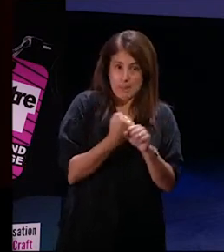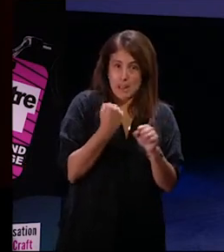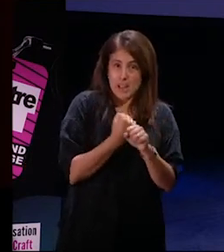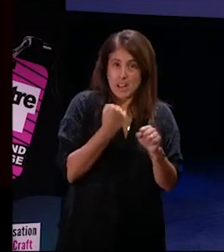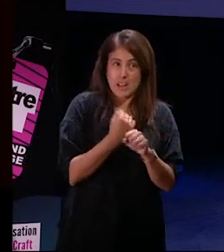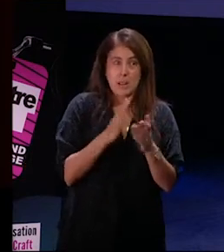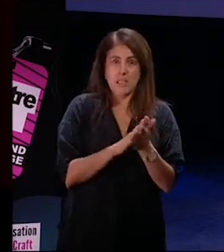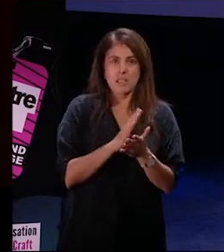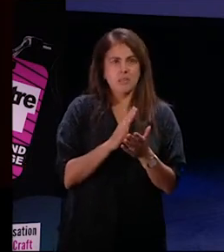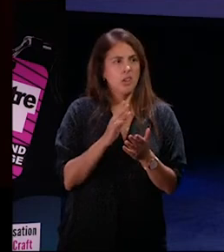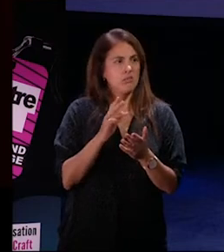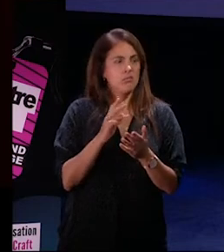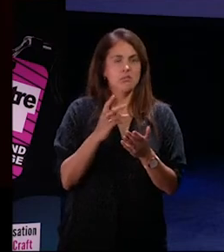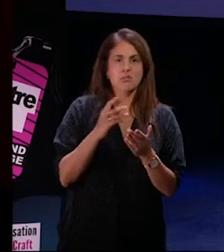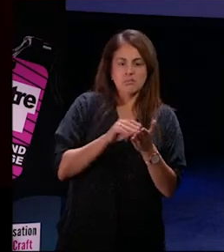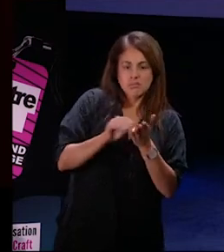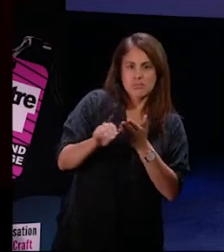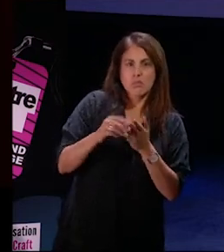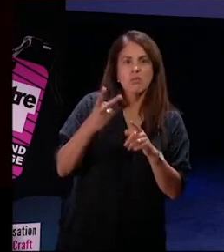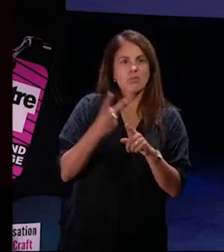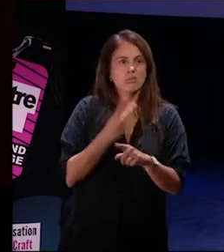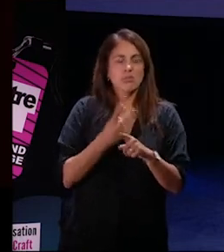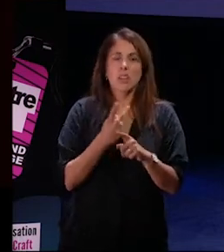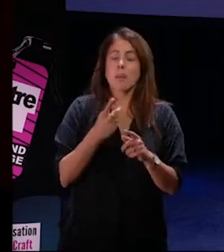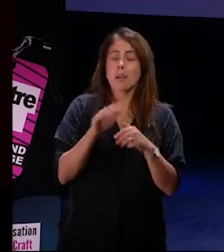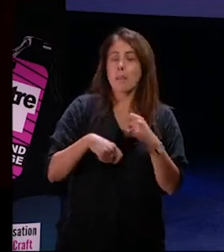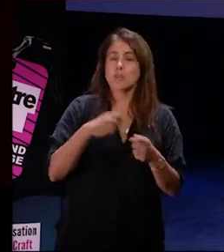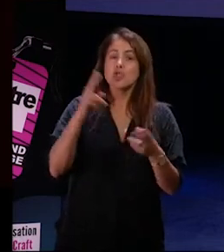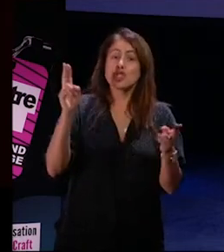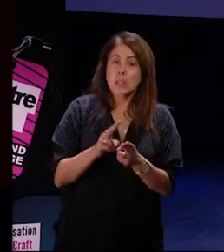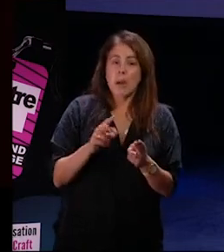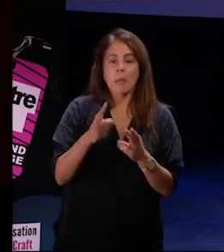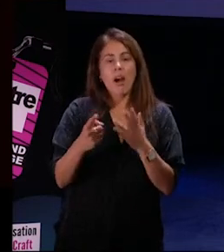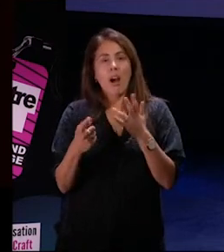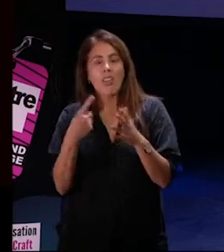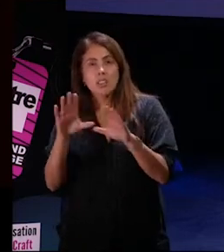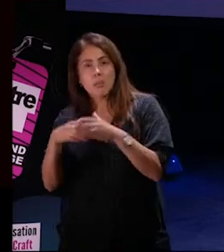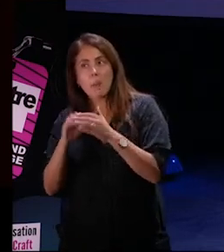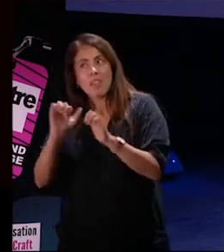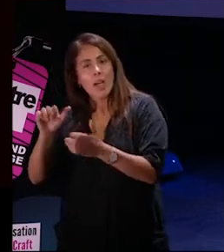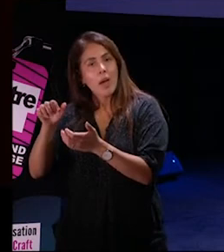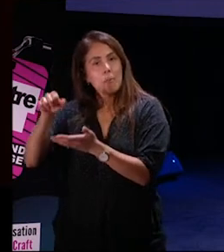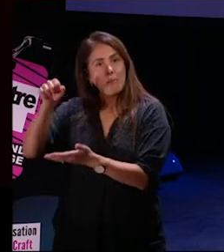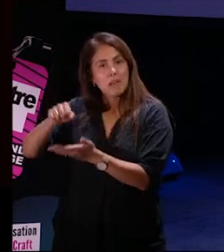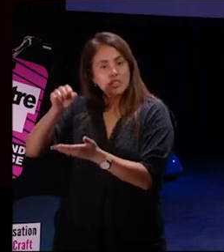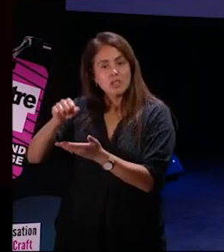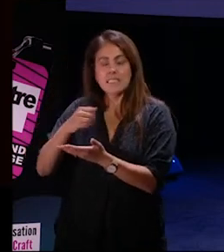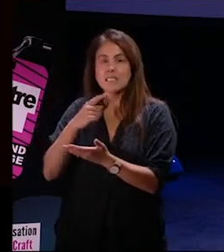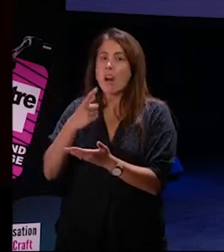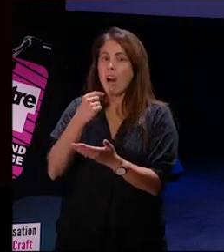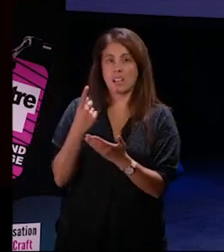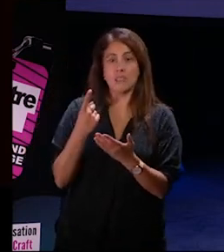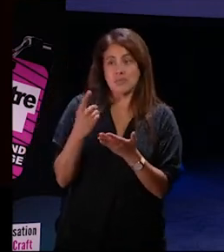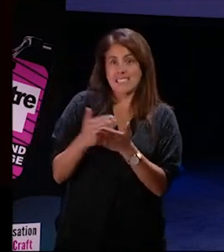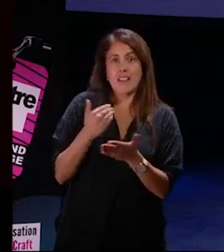the cost to rebuild would be cheaper. Therefore, on another department's budget somewhere, there was a line that said I can make a saving